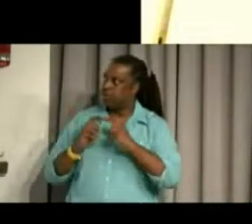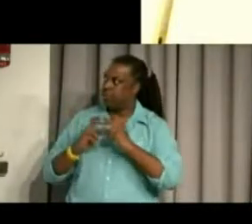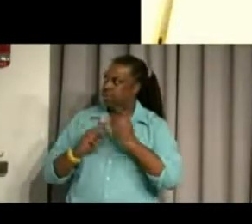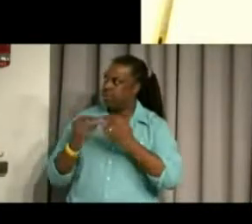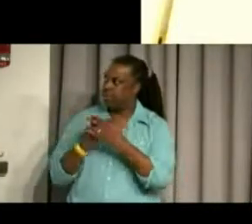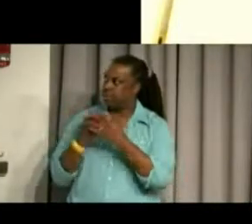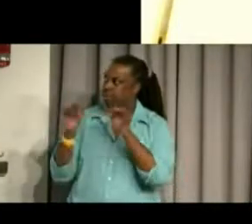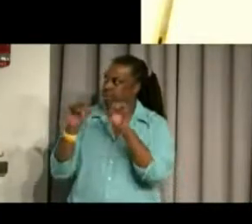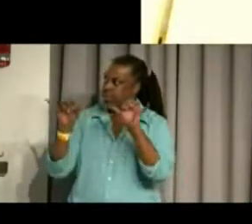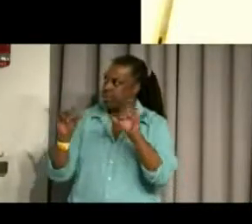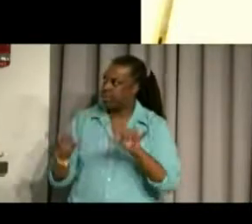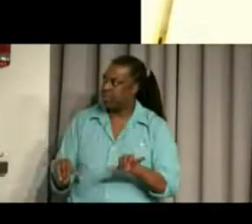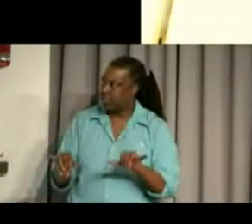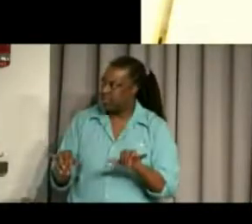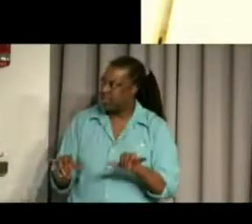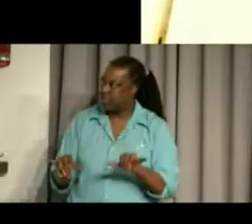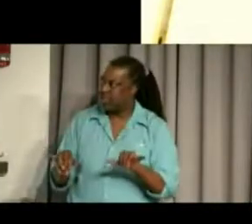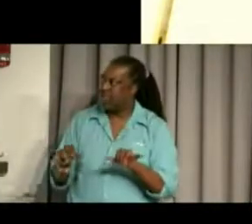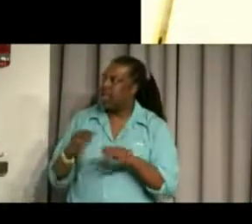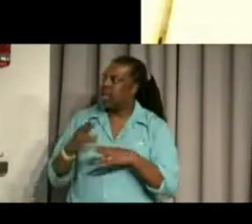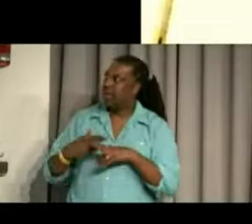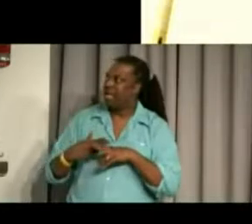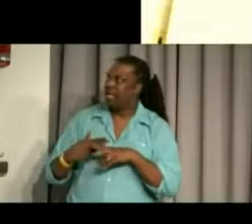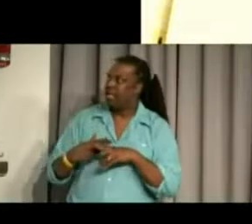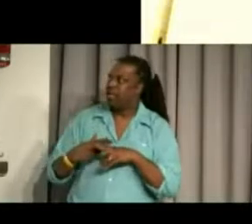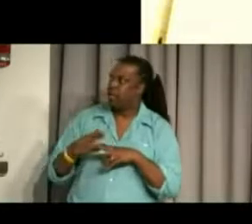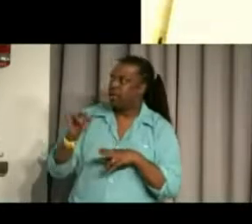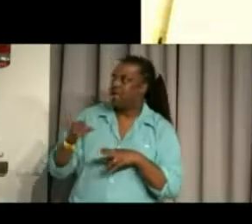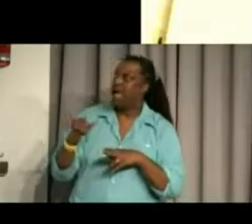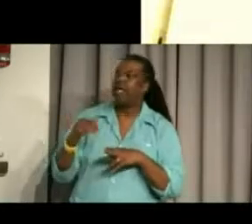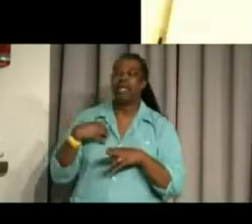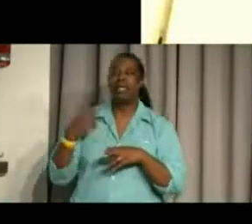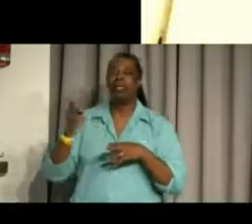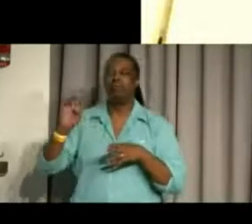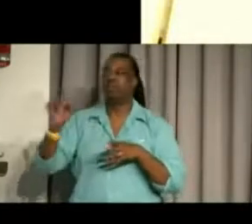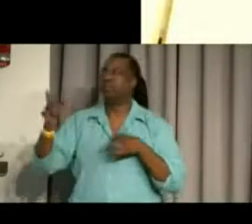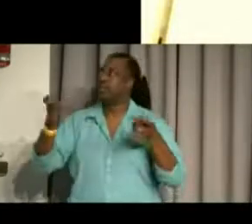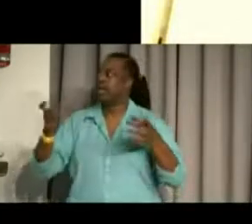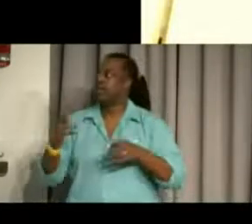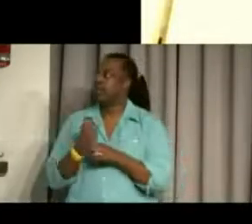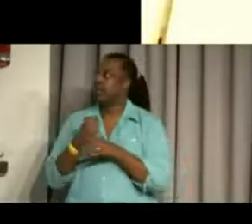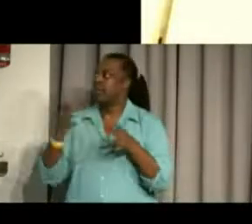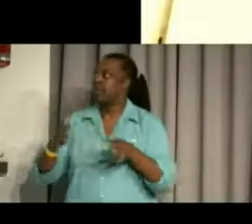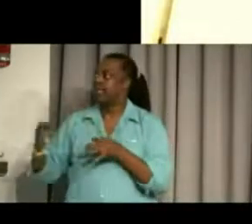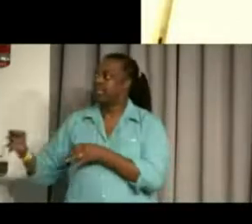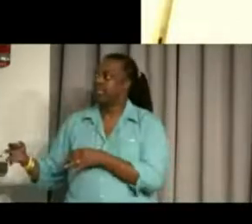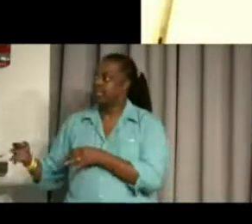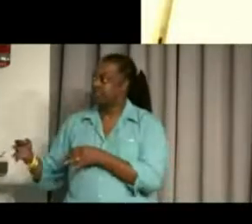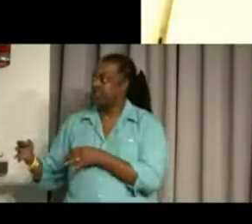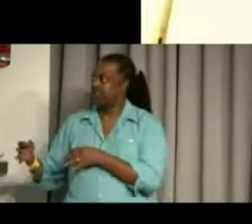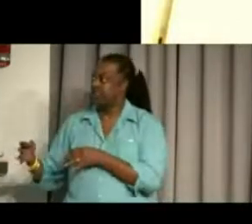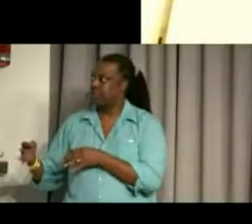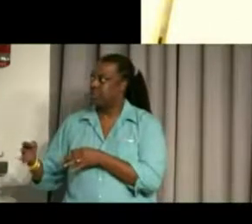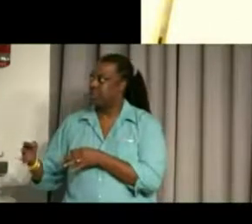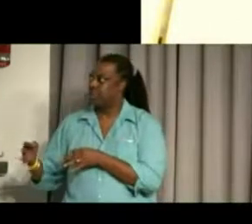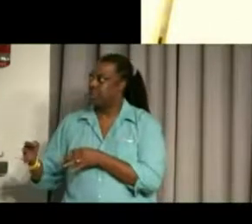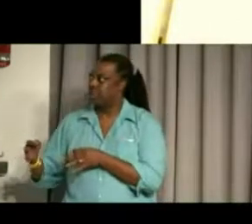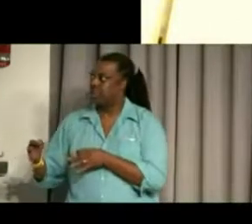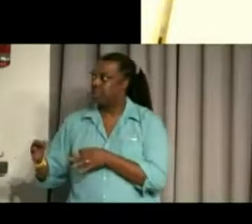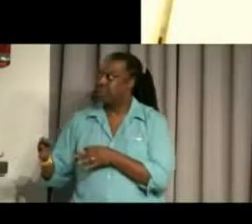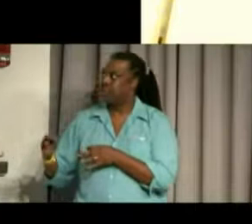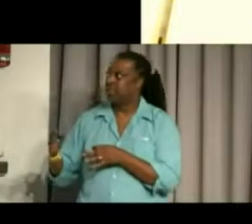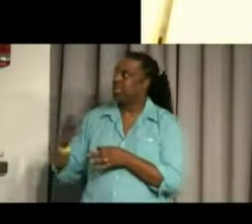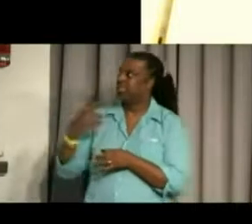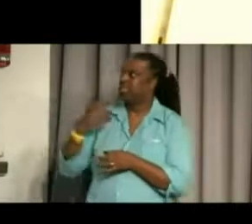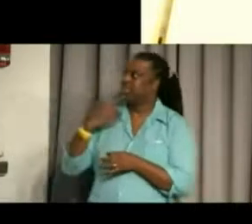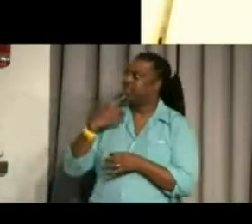Water Authority. And in the interim, the emergency manager made the decision to draw from the Flint River, even when they knew that